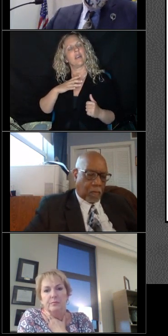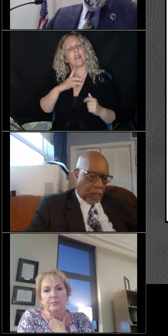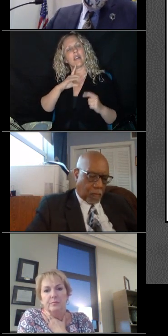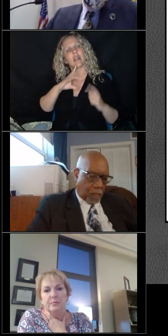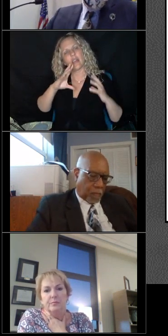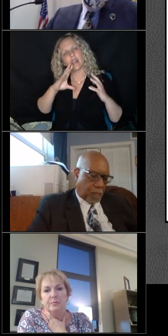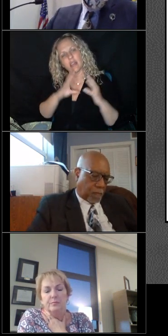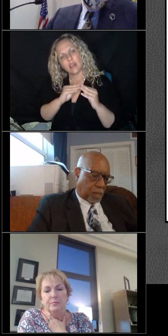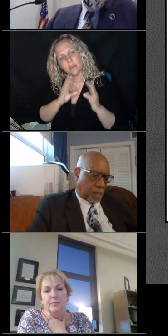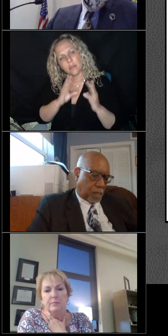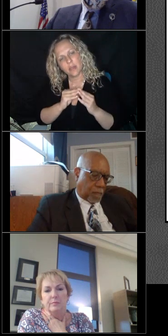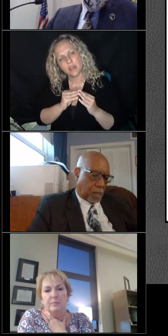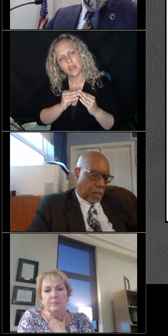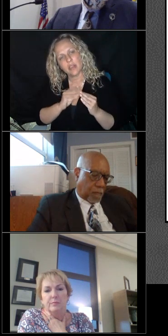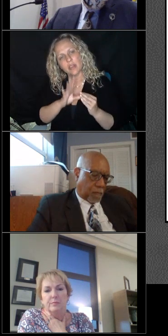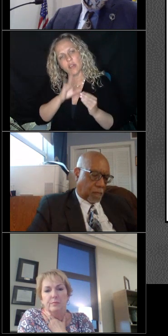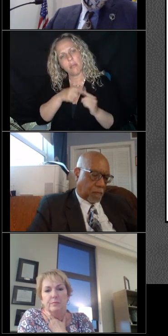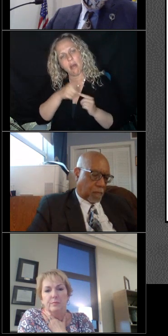shape.